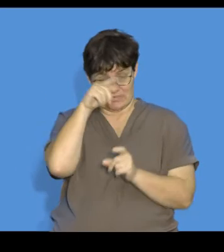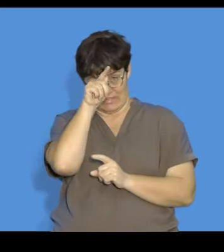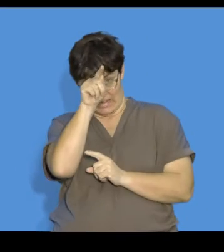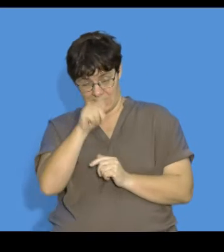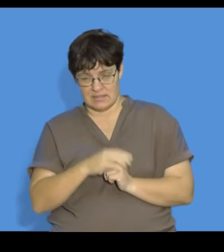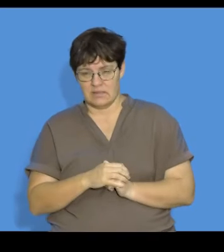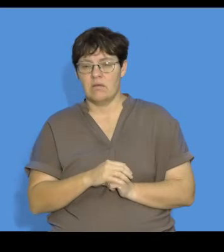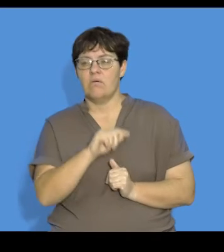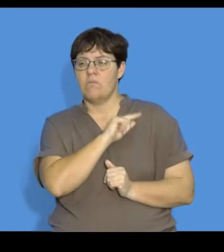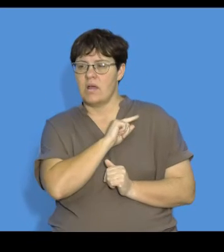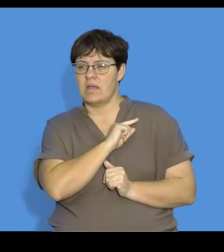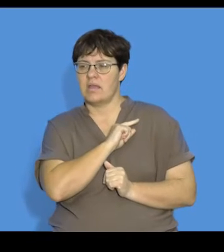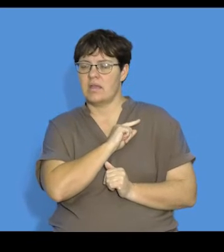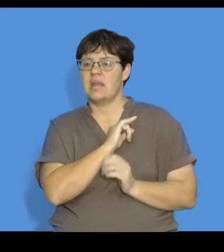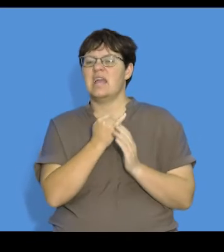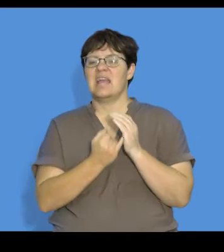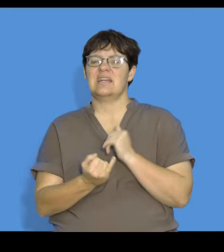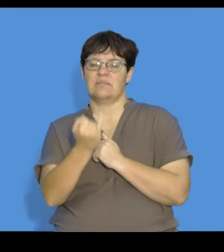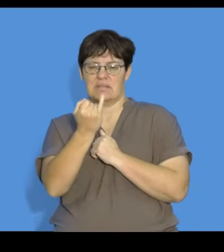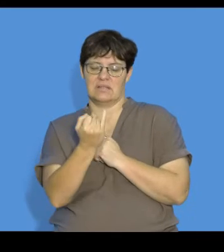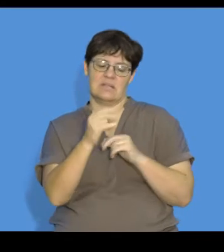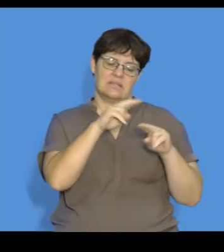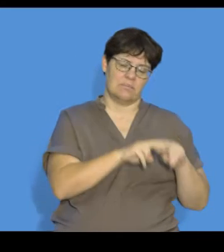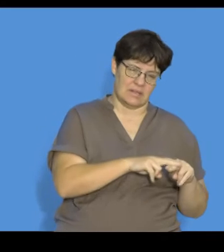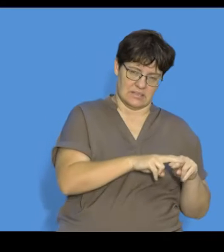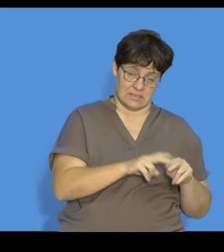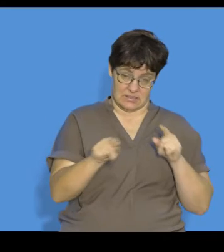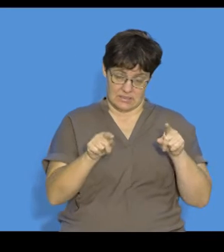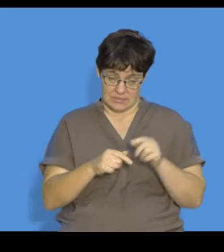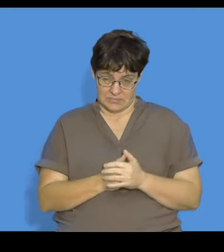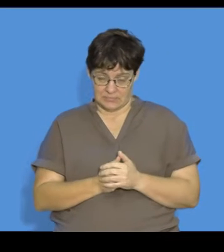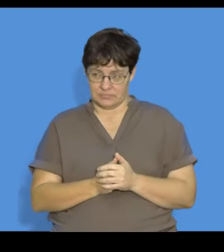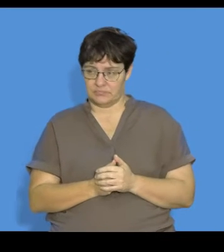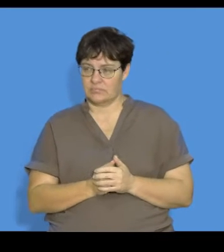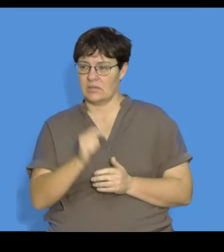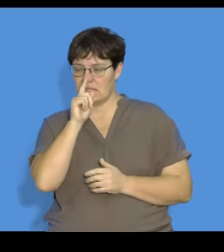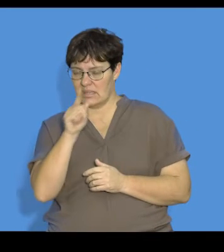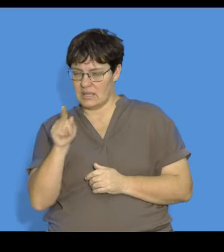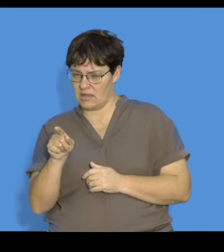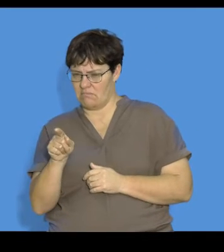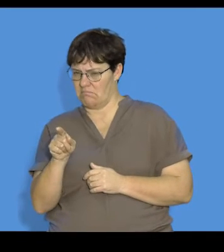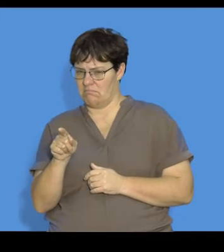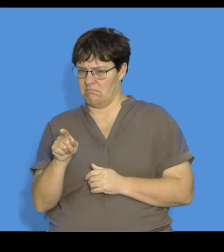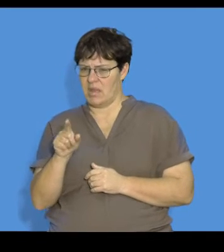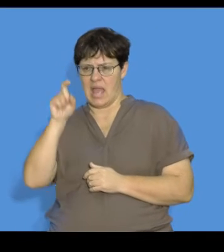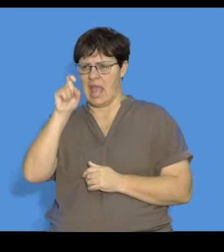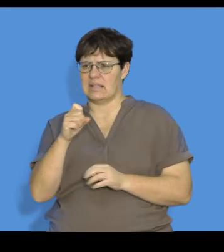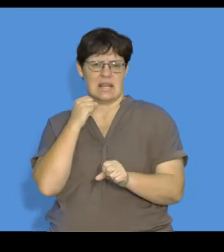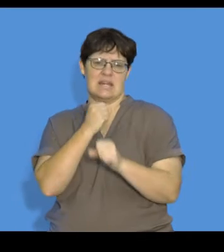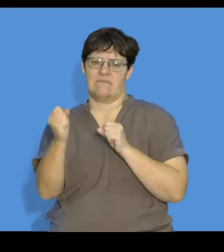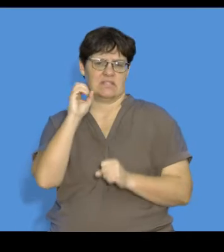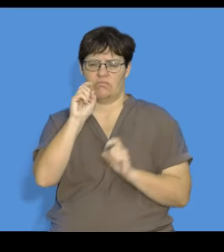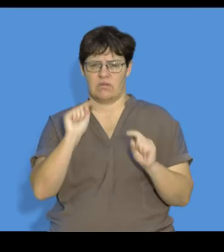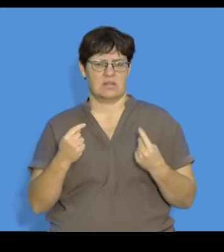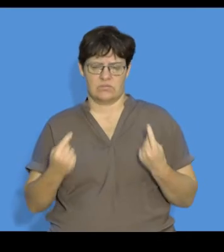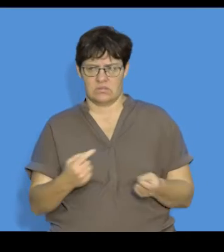remember it's independent and dependent variable. Now you can see that x can never be 0 because the equation